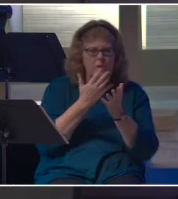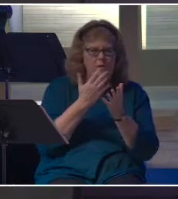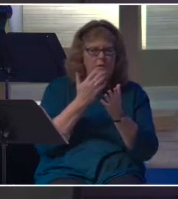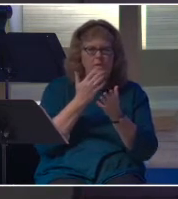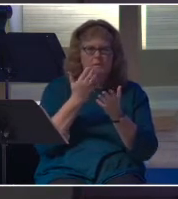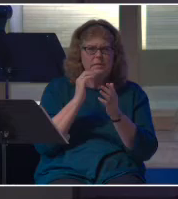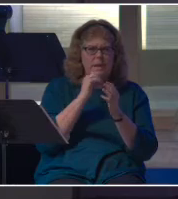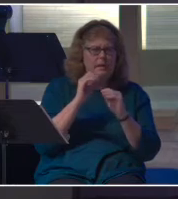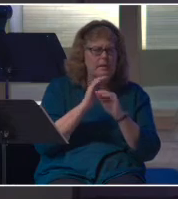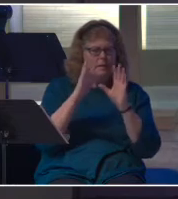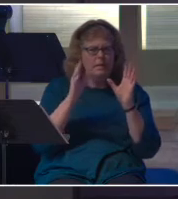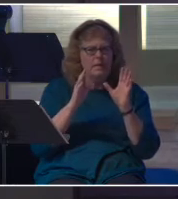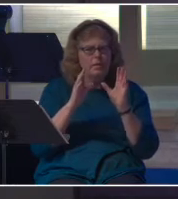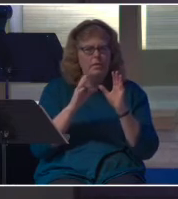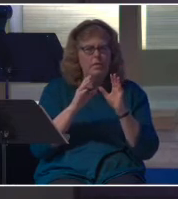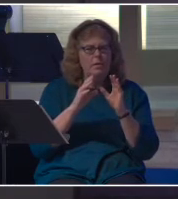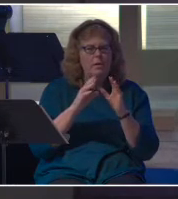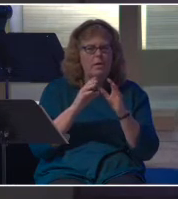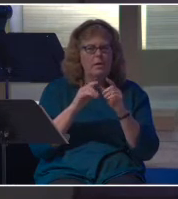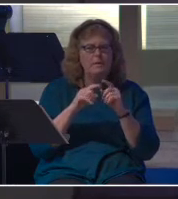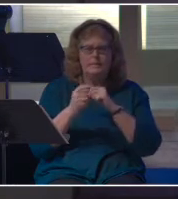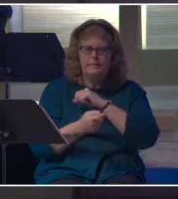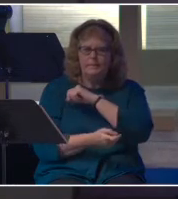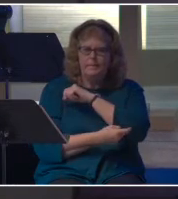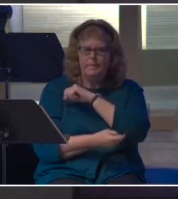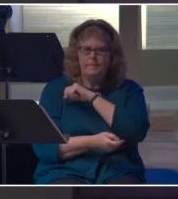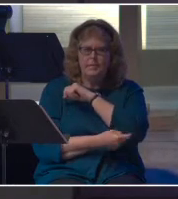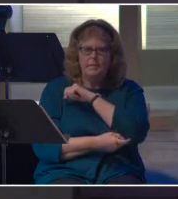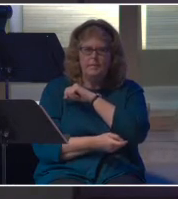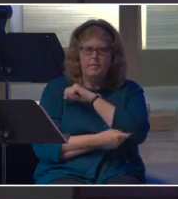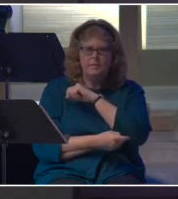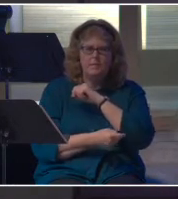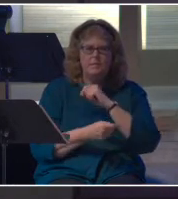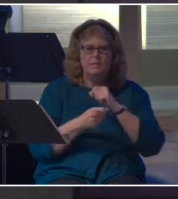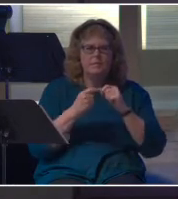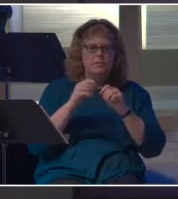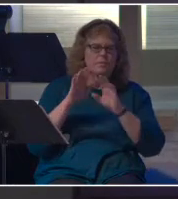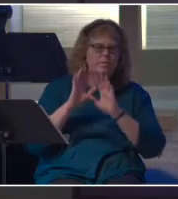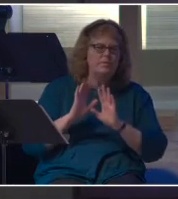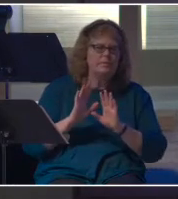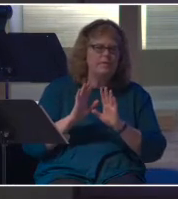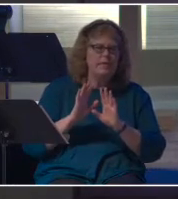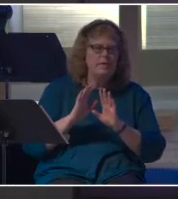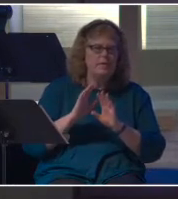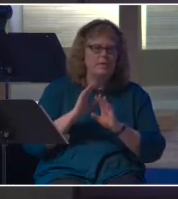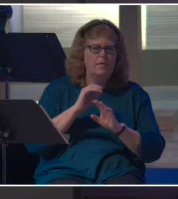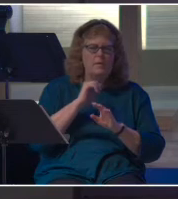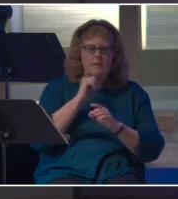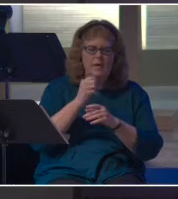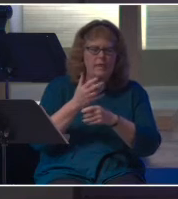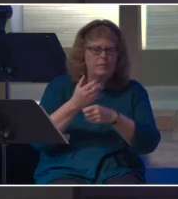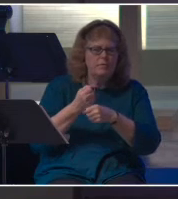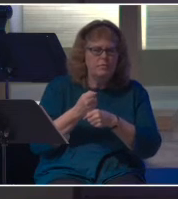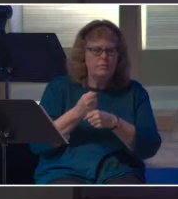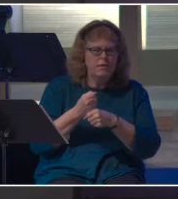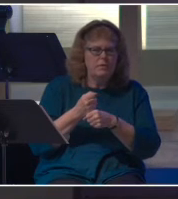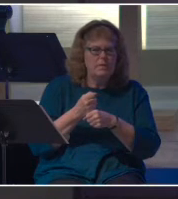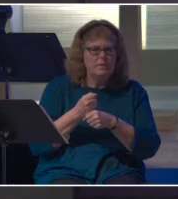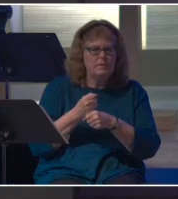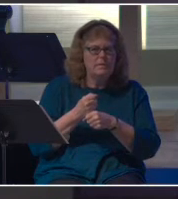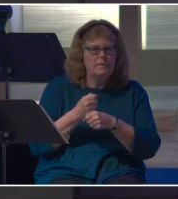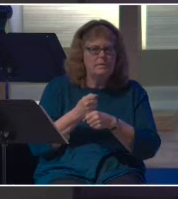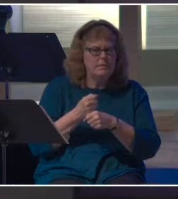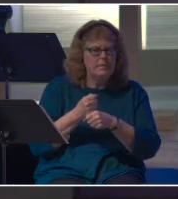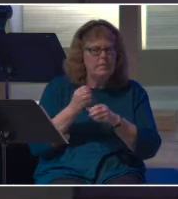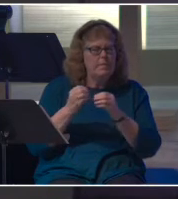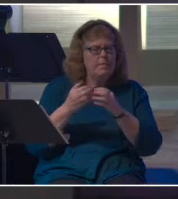seem clear. The temptation towards fear and not trust weighs a